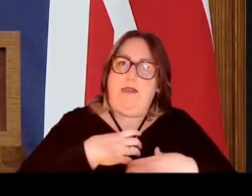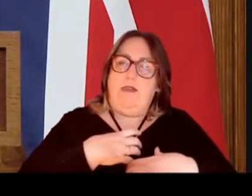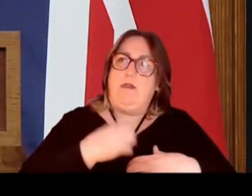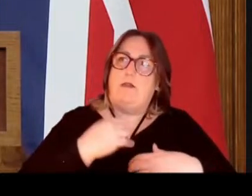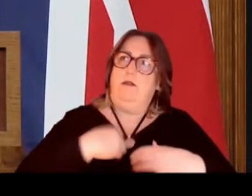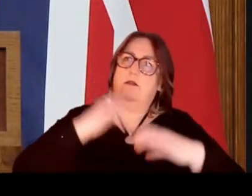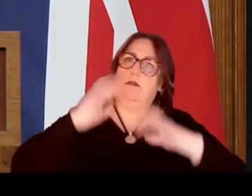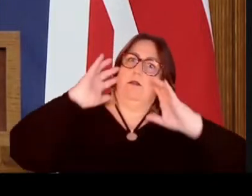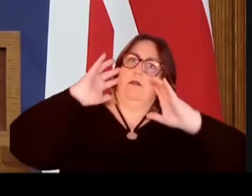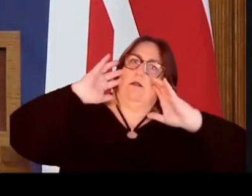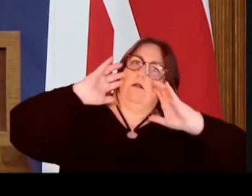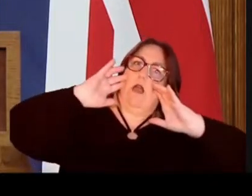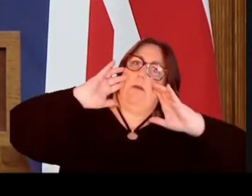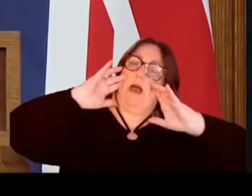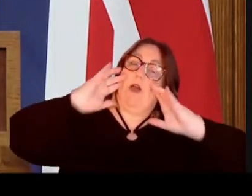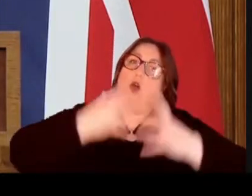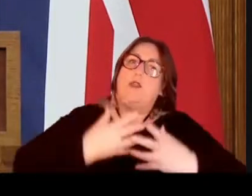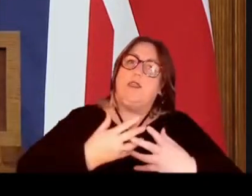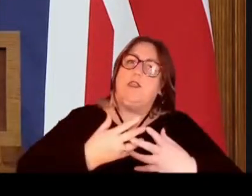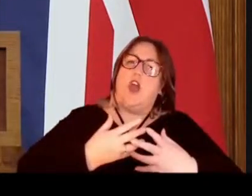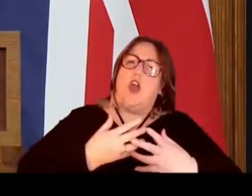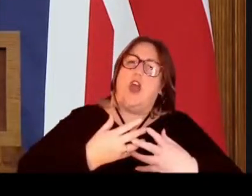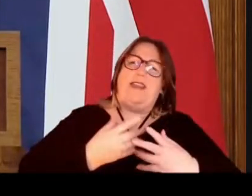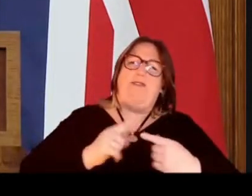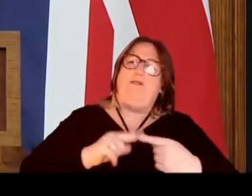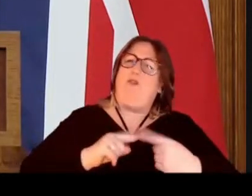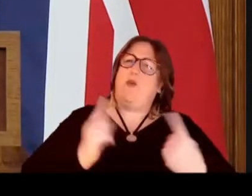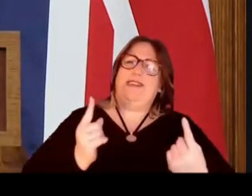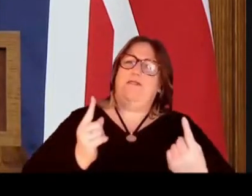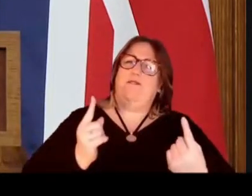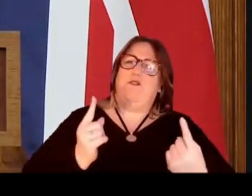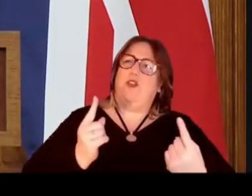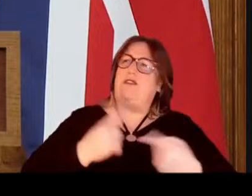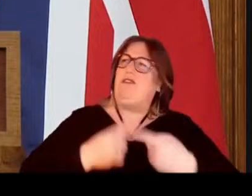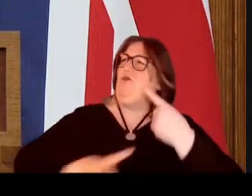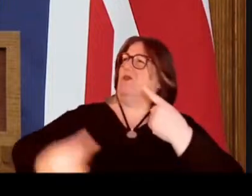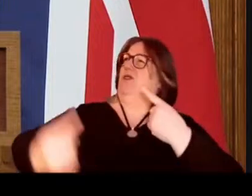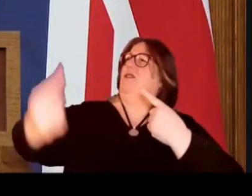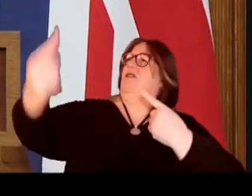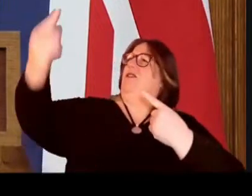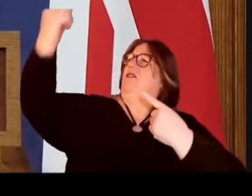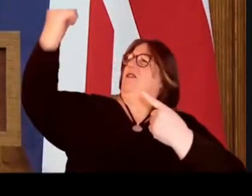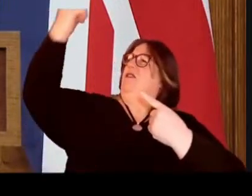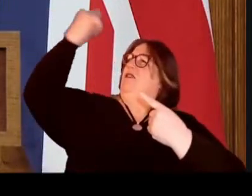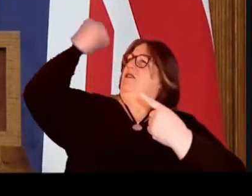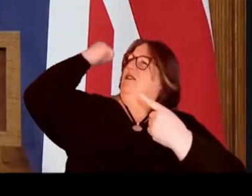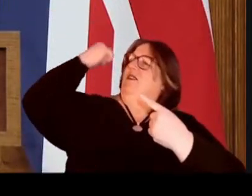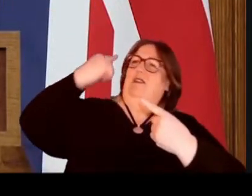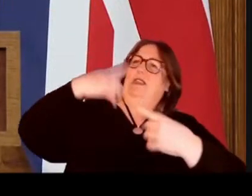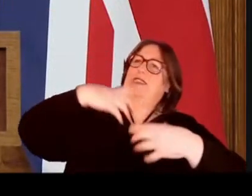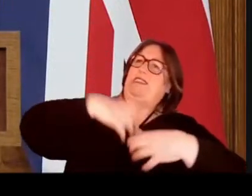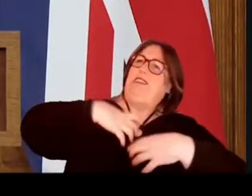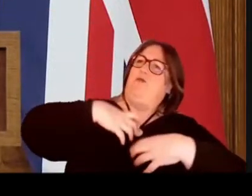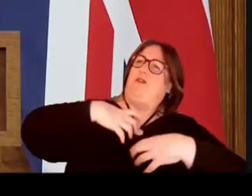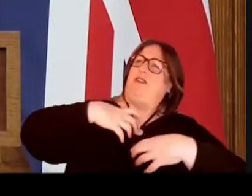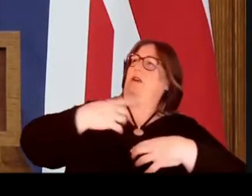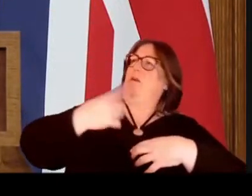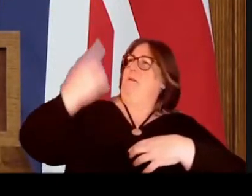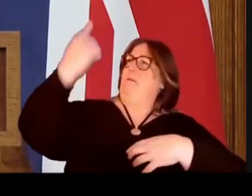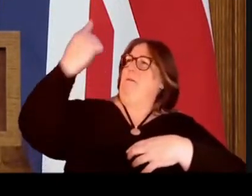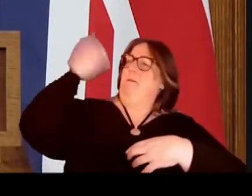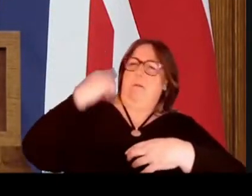of behaviour we've associated with terrorism, Al-Qaeda, and there are plenty of other examples, which tended to be more organised in groups with a